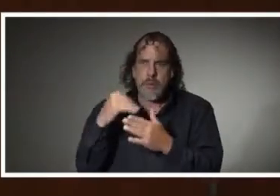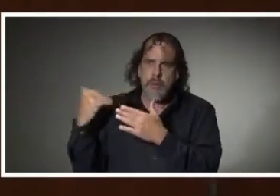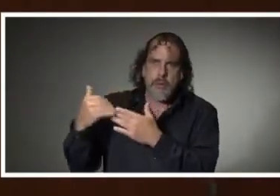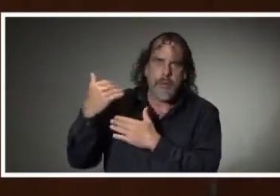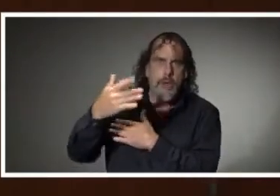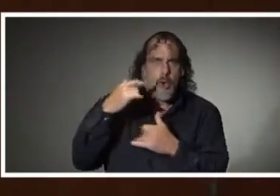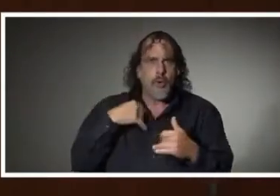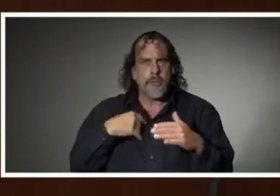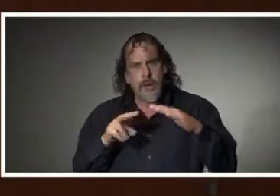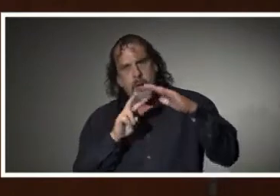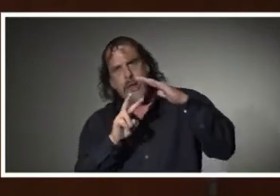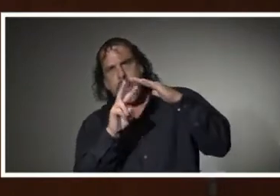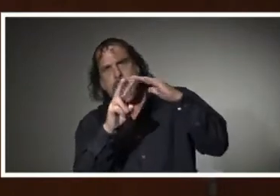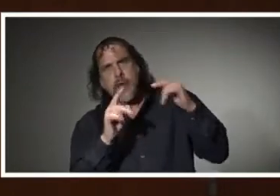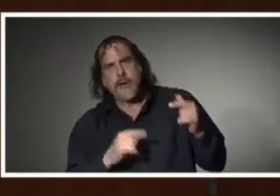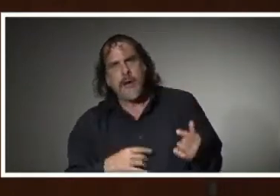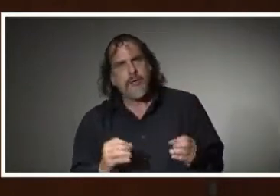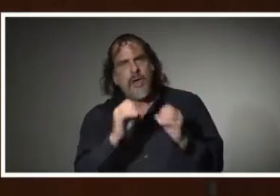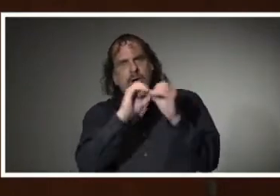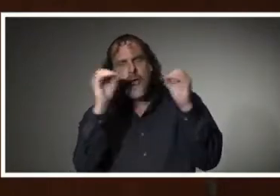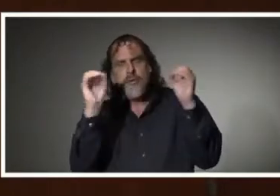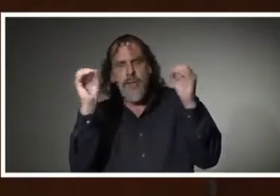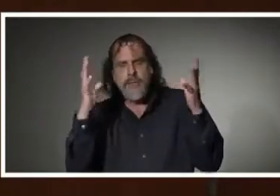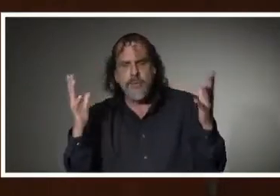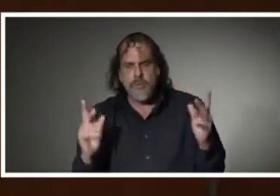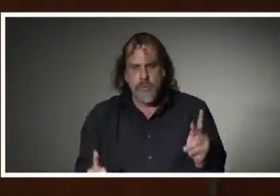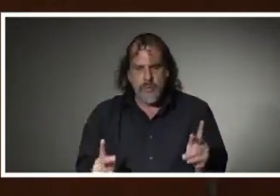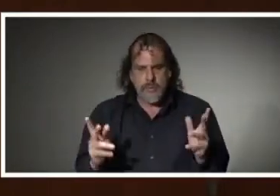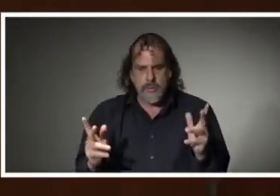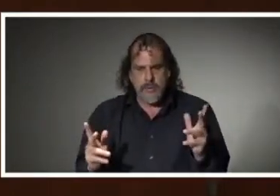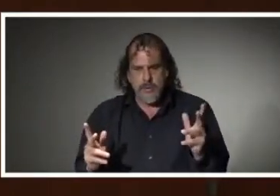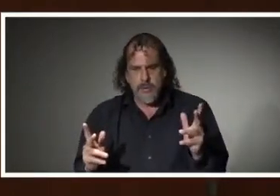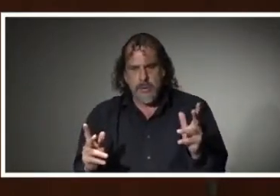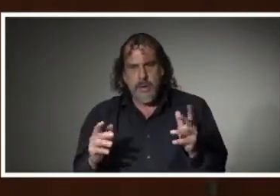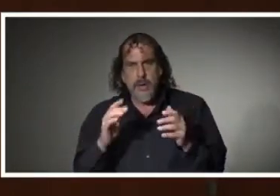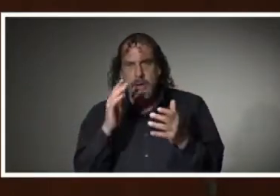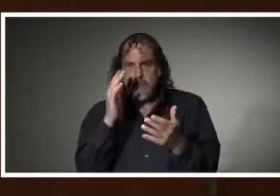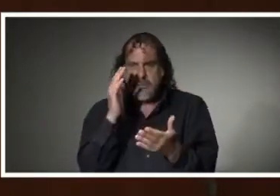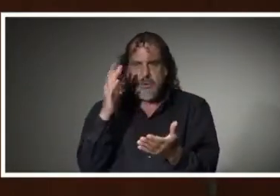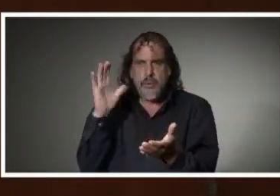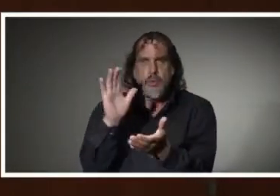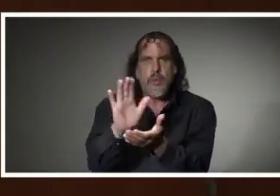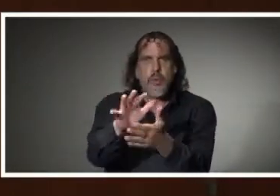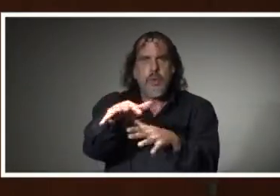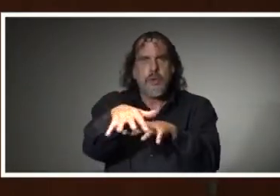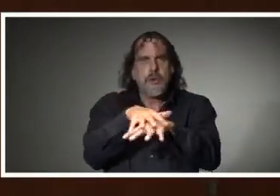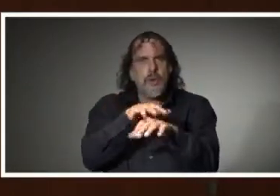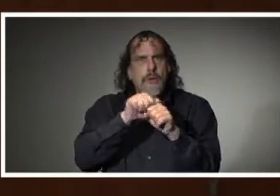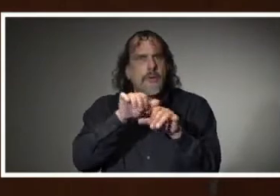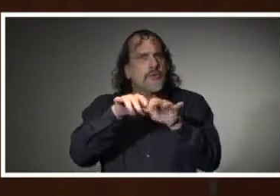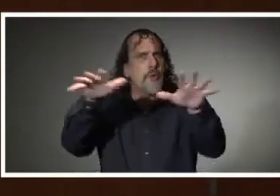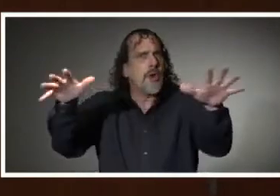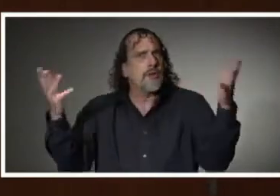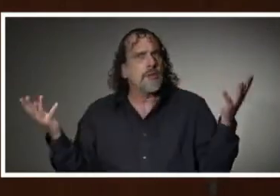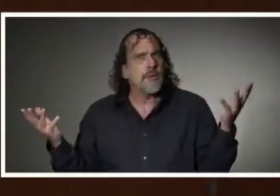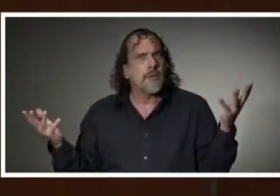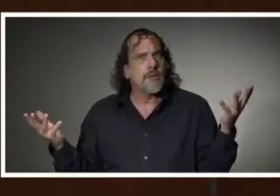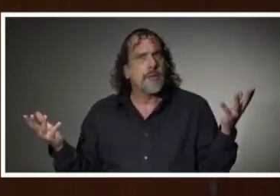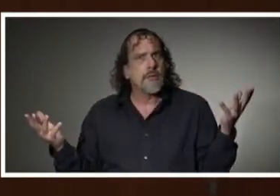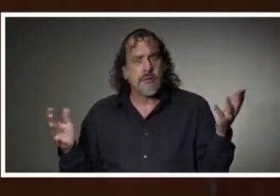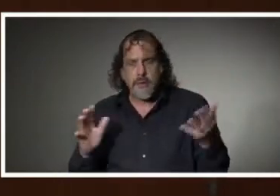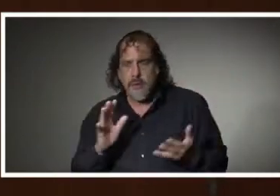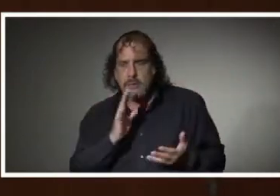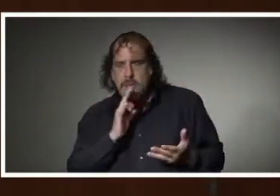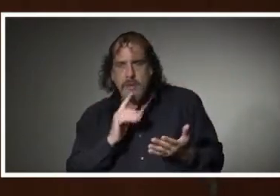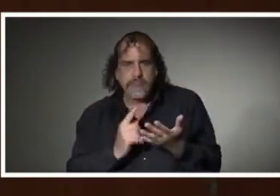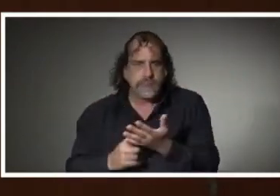anticipating because nothing's really happened that would diminish the spread of disease in Mississippi regarding